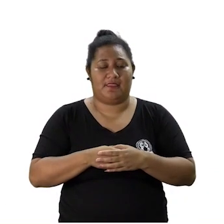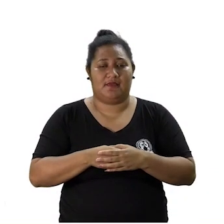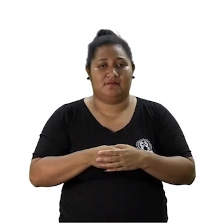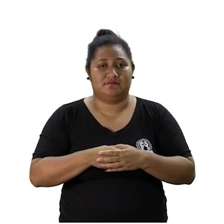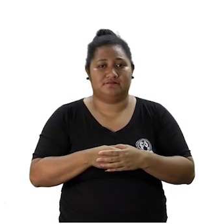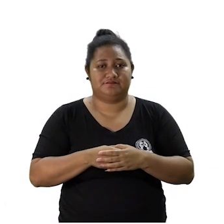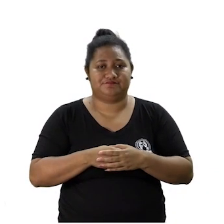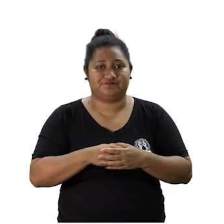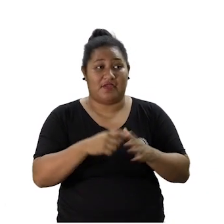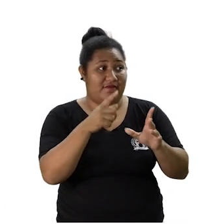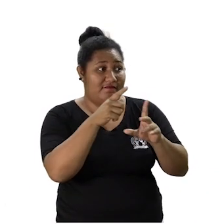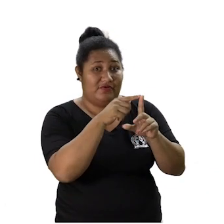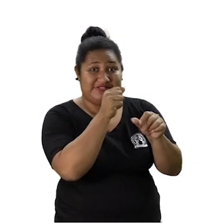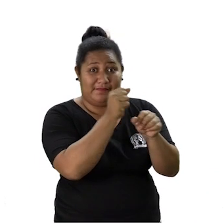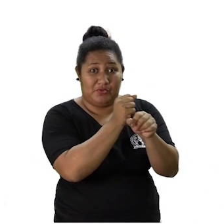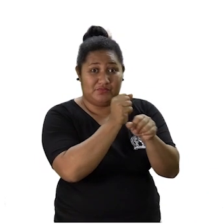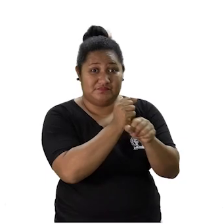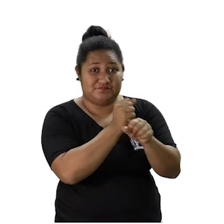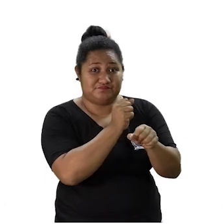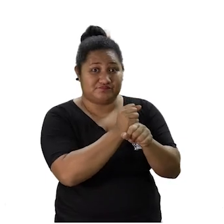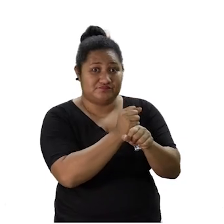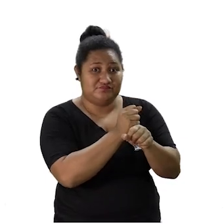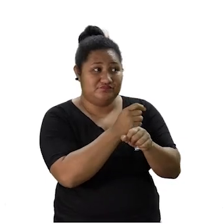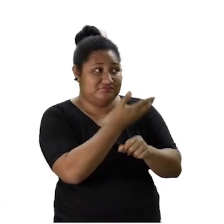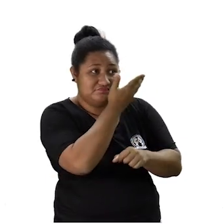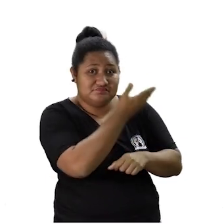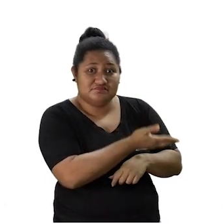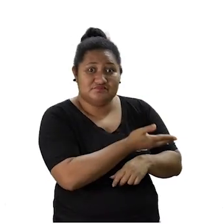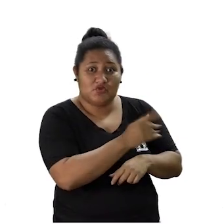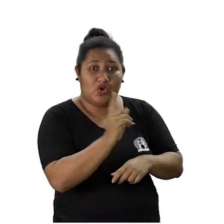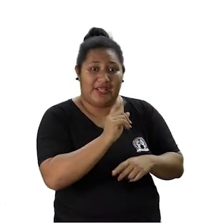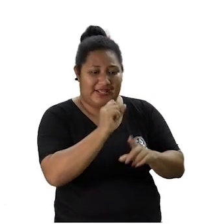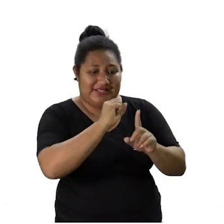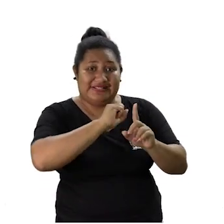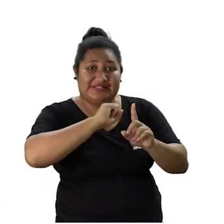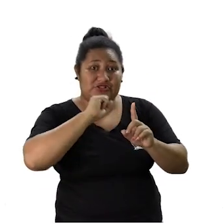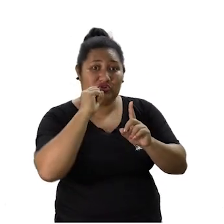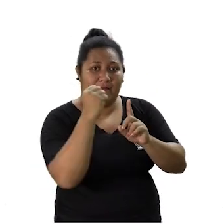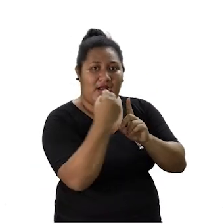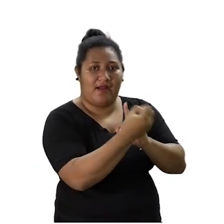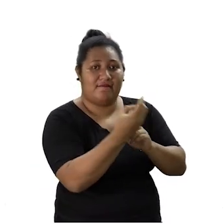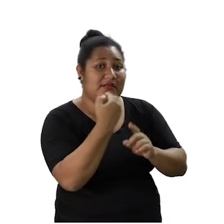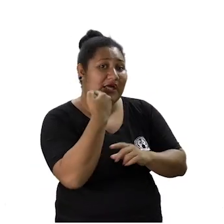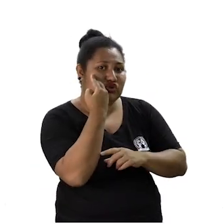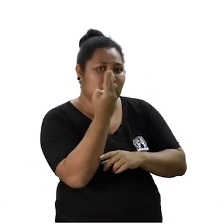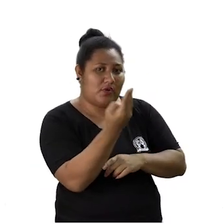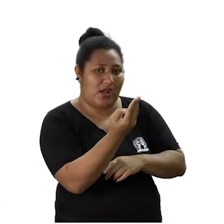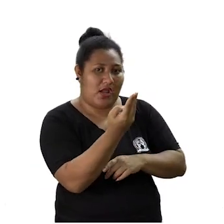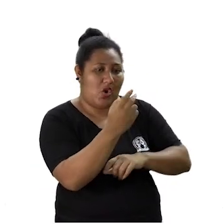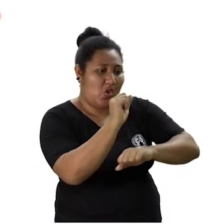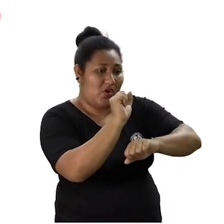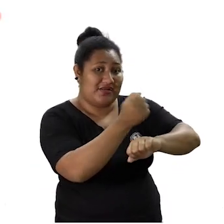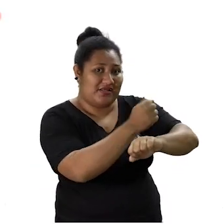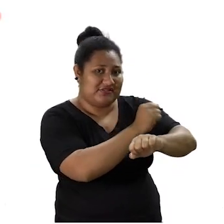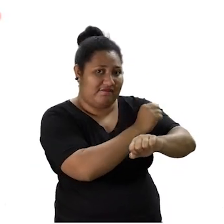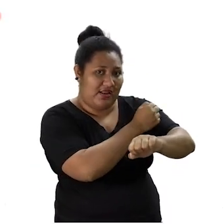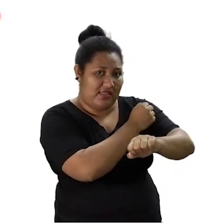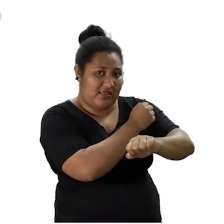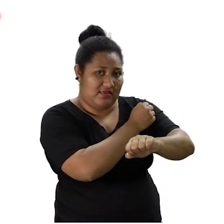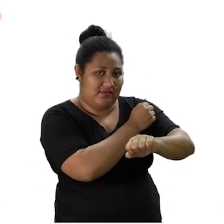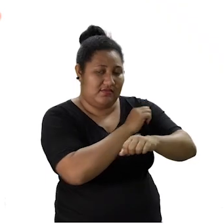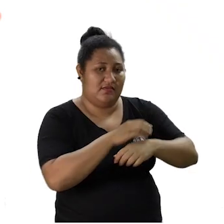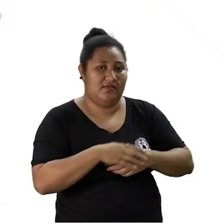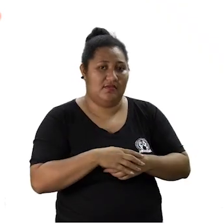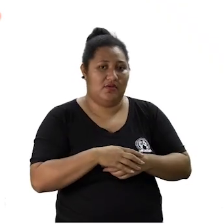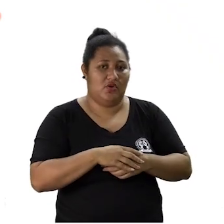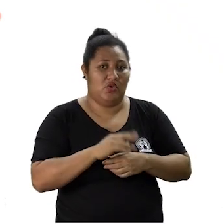O se ata whatai taina le ta maiti o le si o manga whale nā tūra o le ngatai whale.